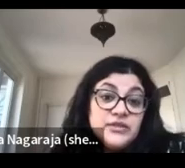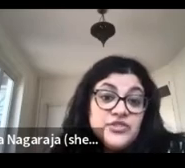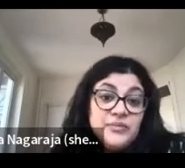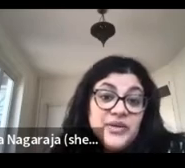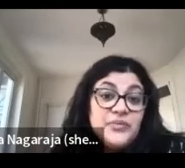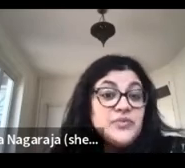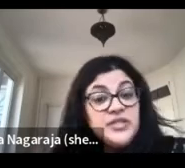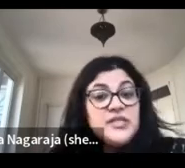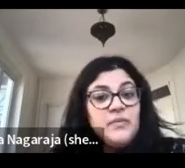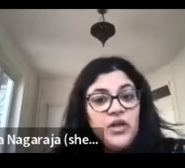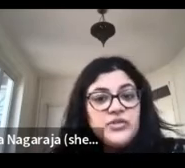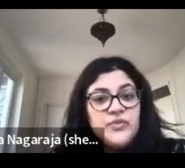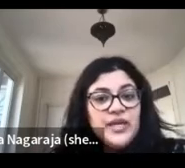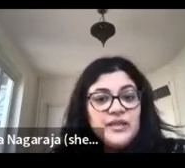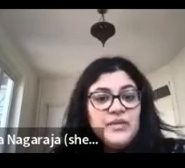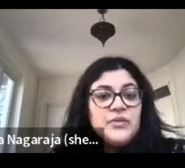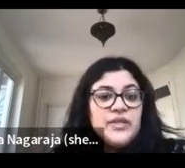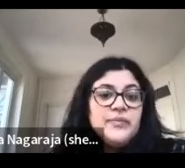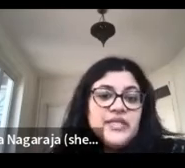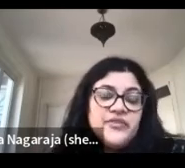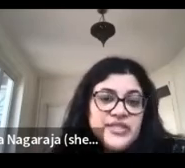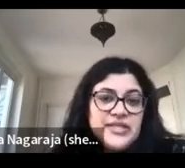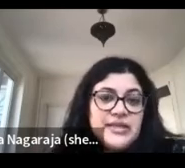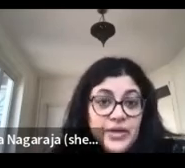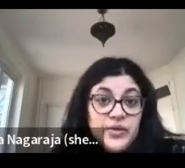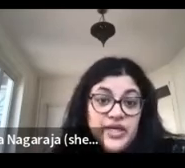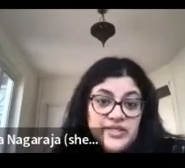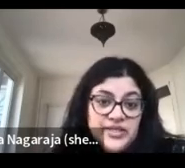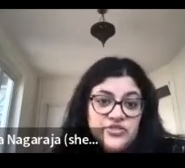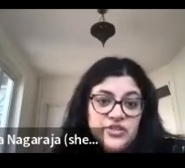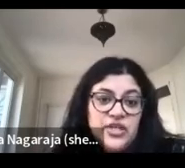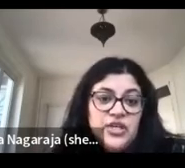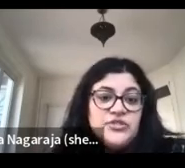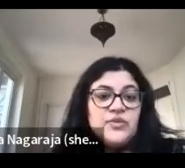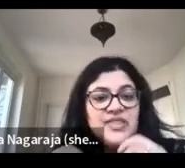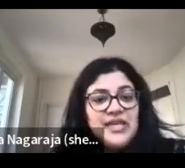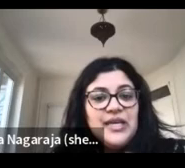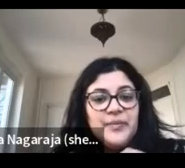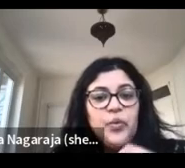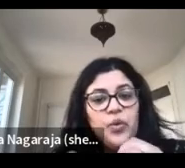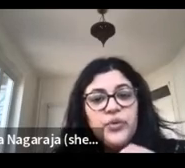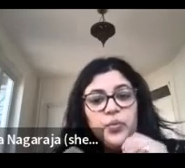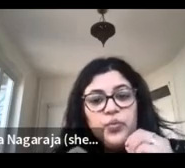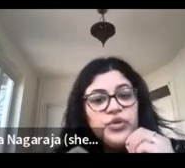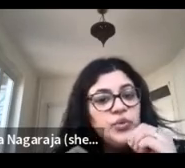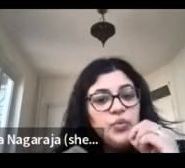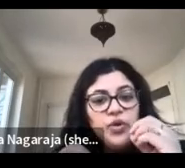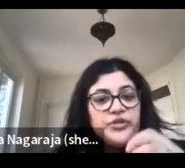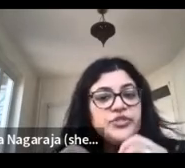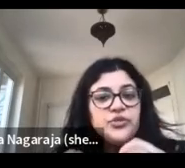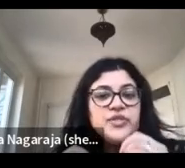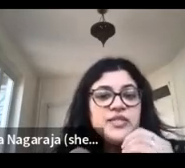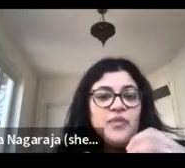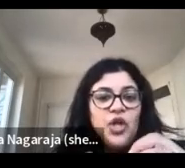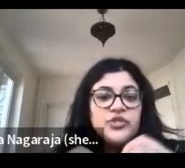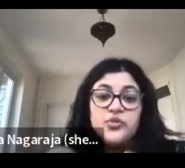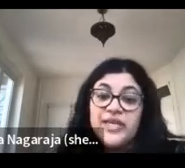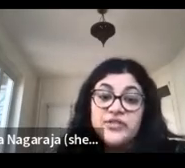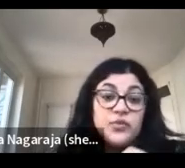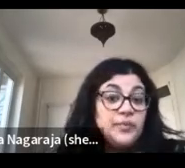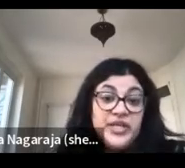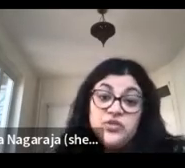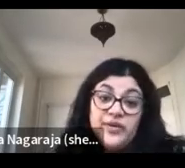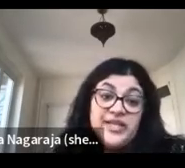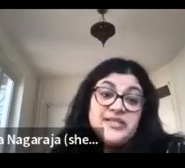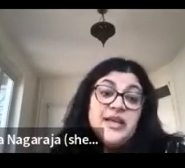full solution, but it was one small tweak that made a really big difference in that organization. So thinking about what are, you know, one or two small